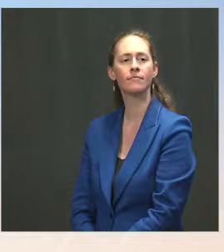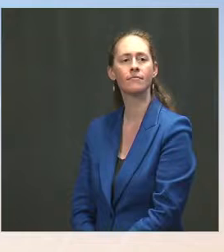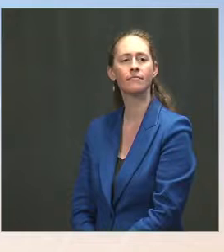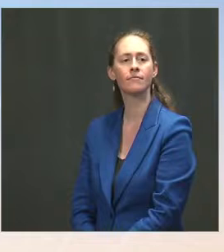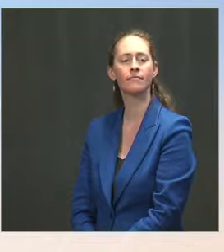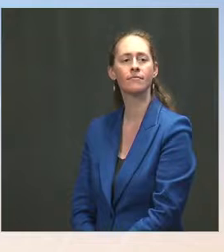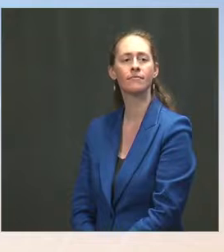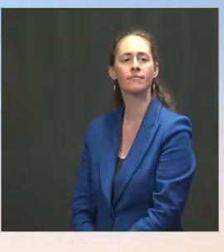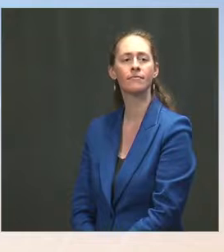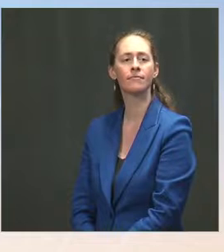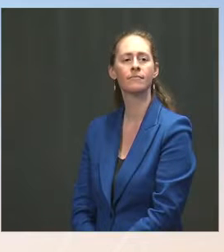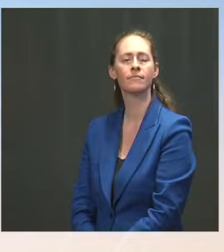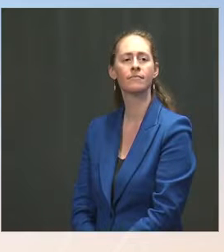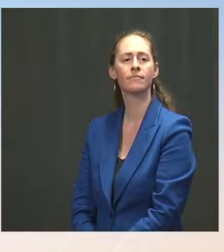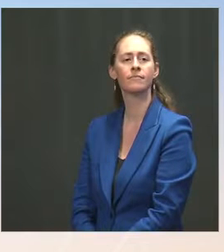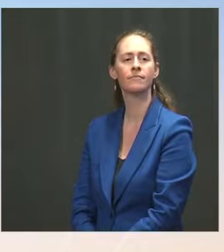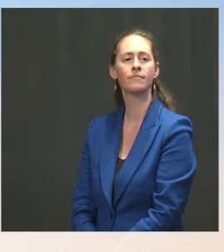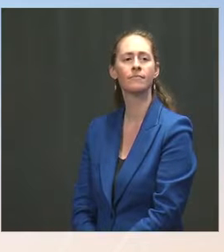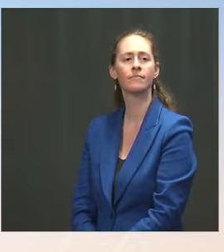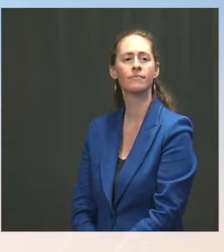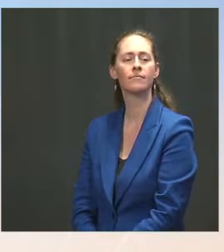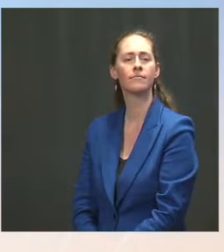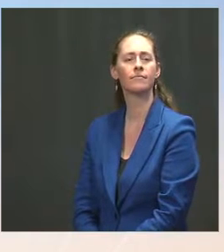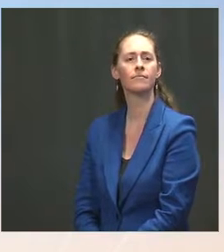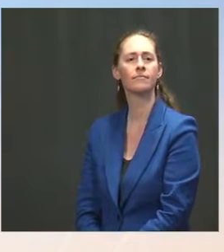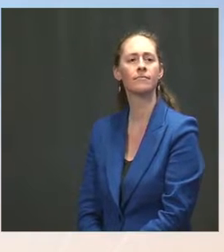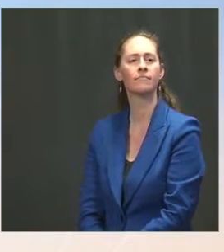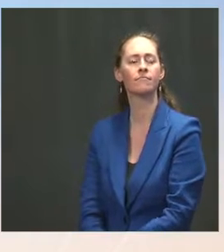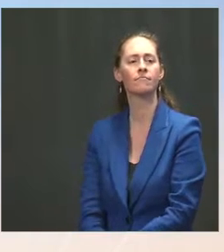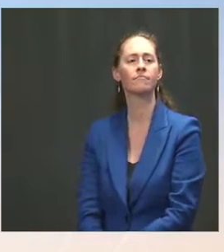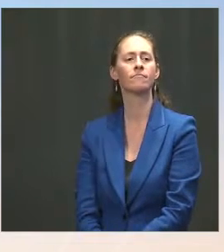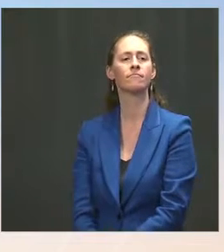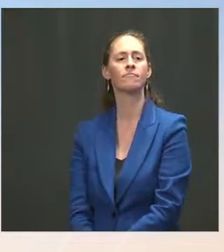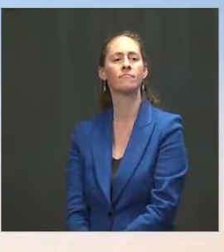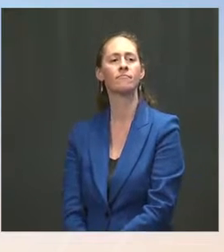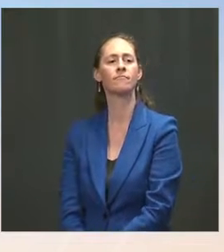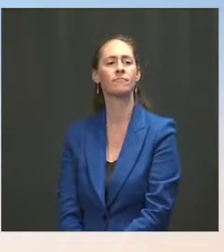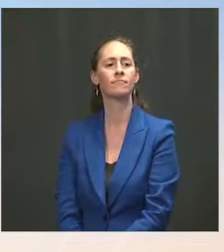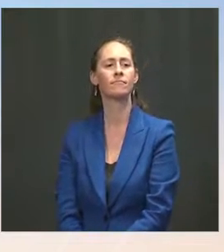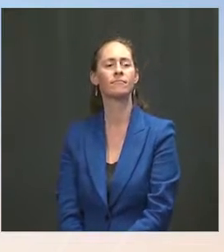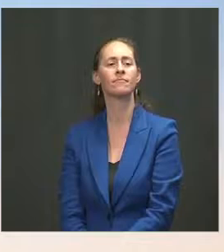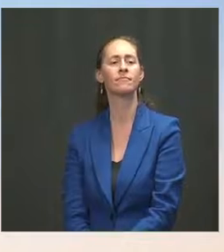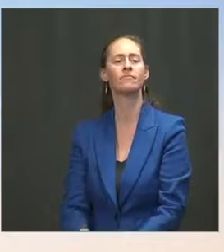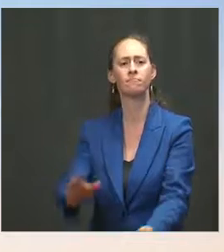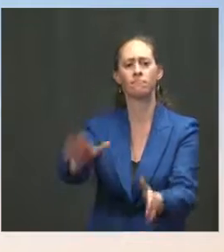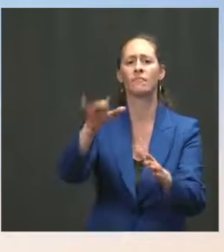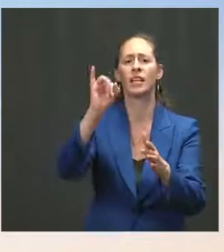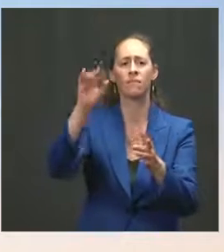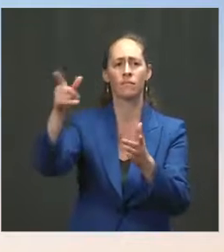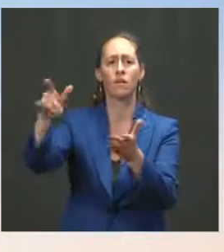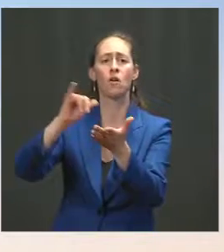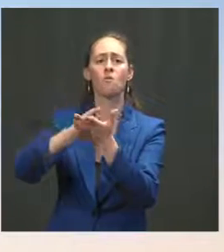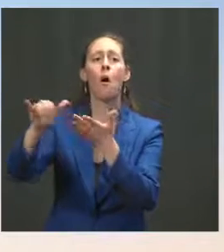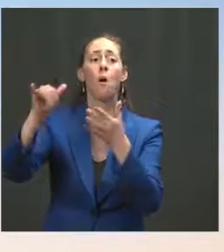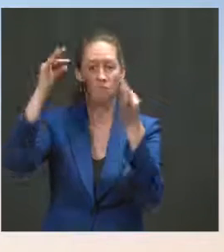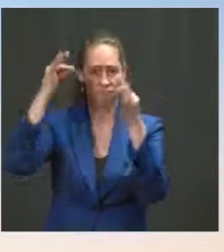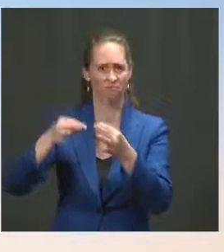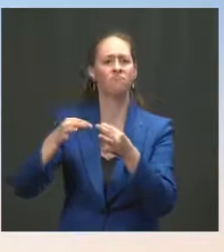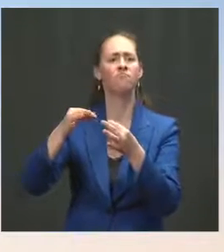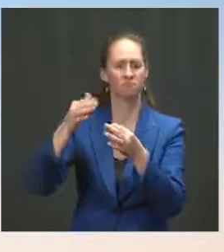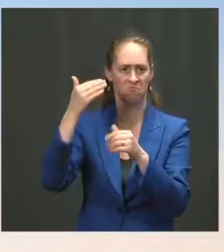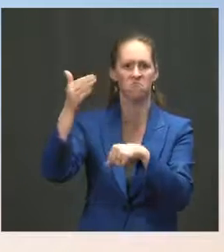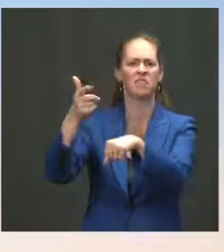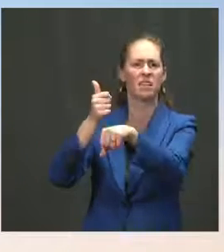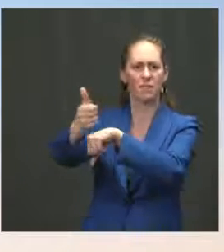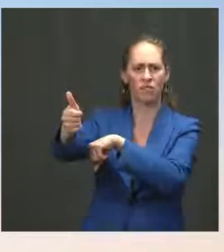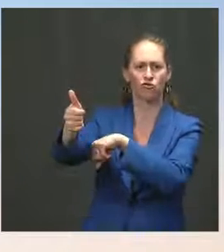Governor Cuomo? That's a decision for them to make. The president made clear his views. Obviously, the governor announced his